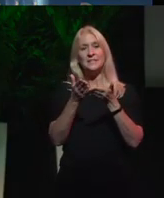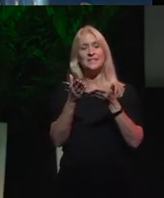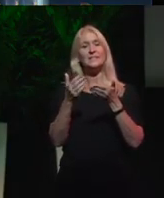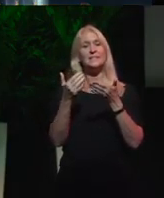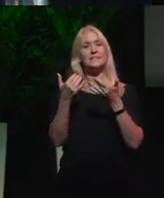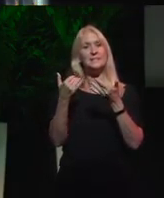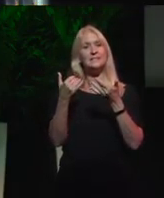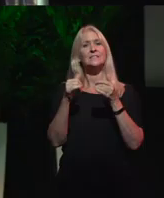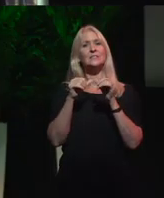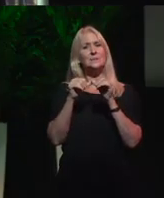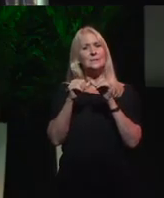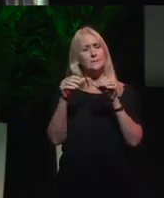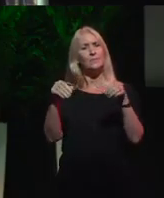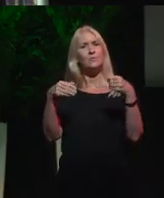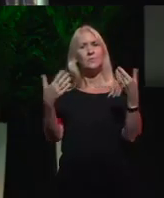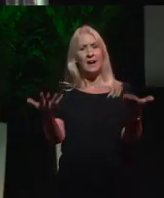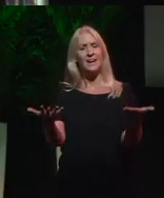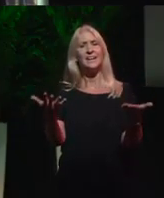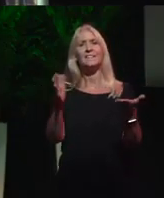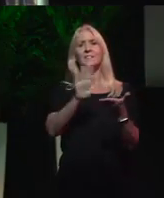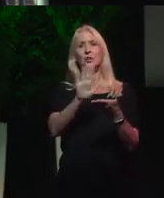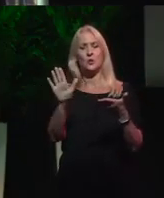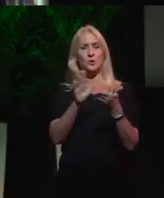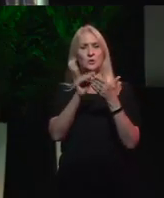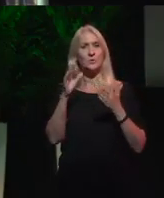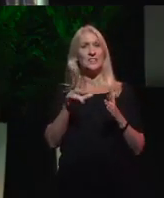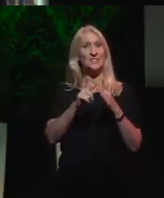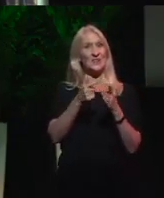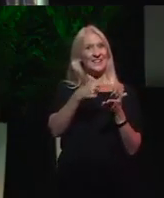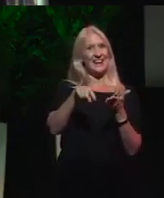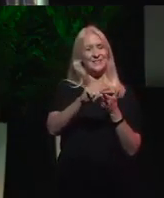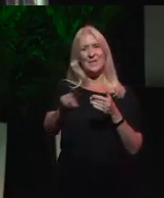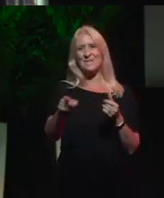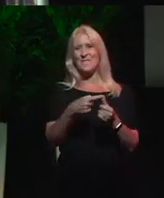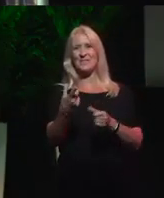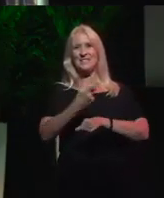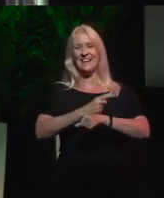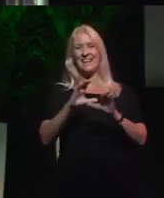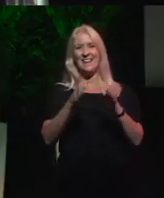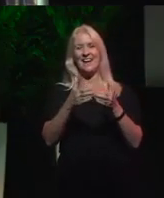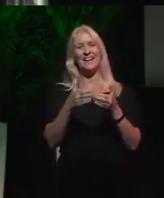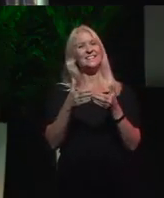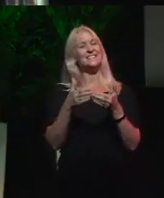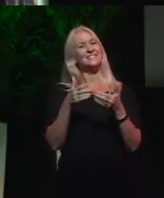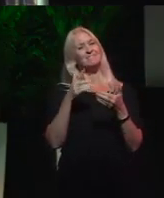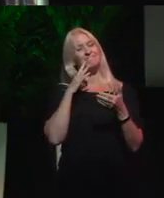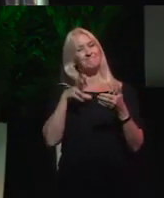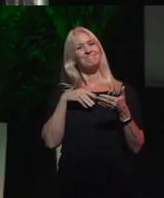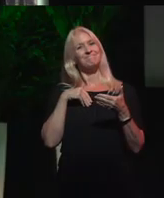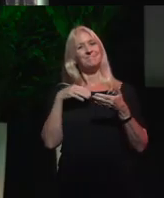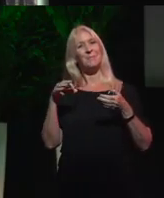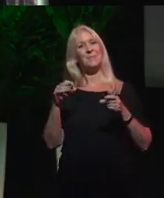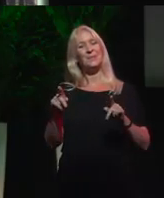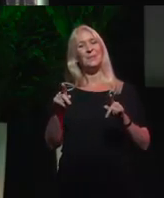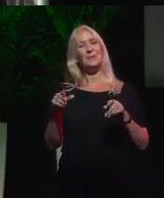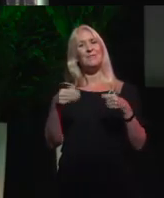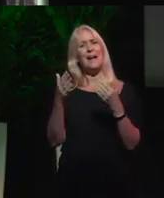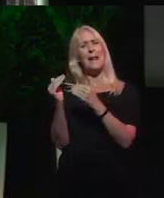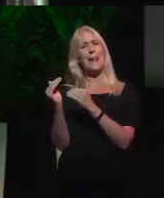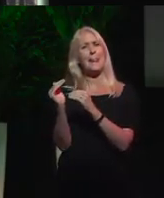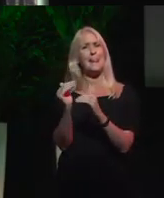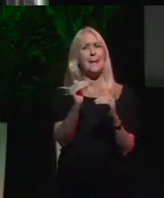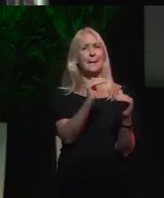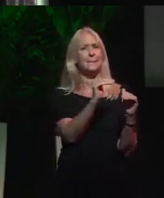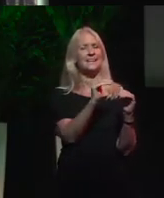And starting next week, on the first day of class, we welcome the opportunity to provide limited campus